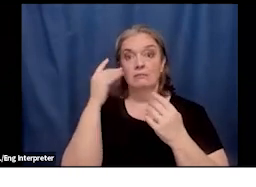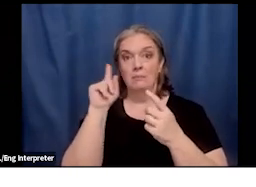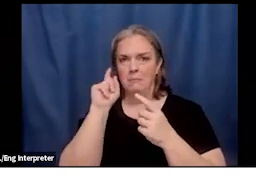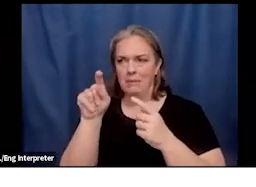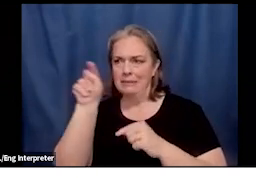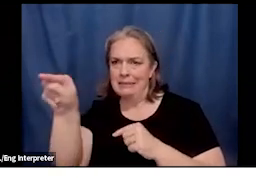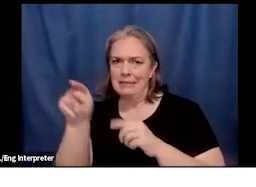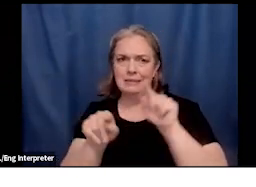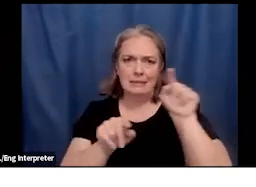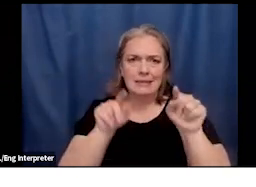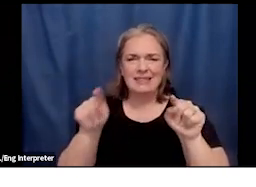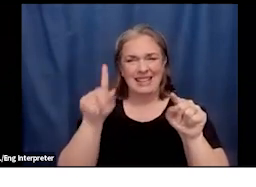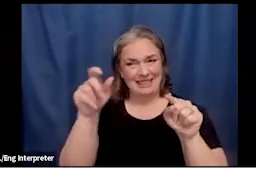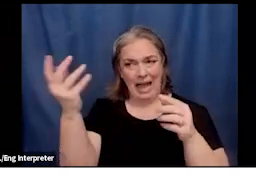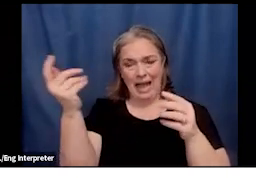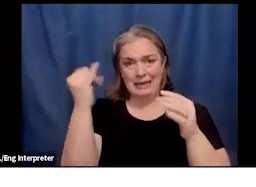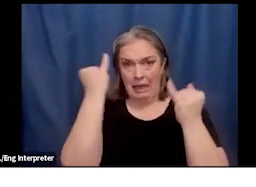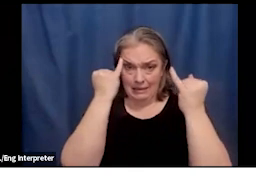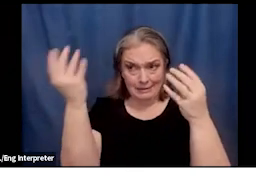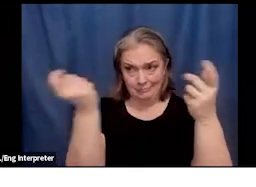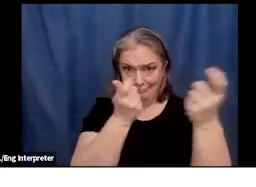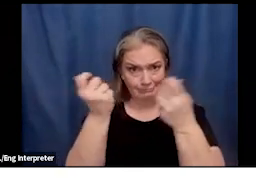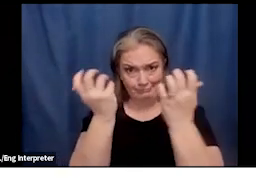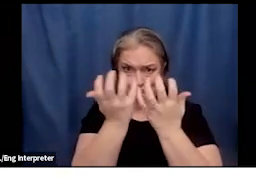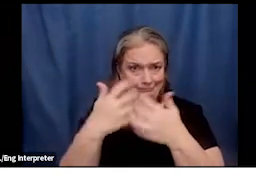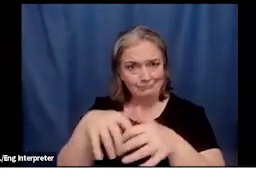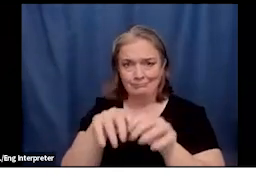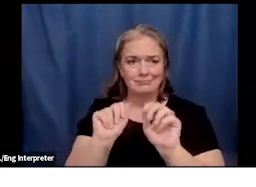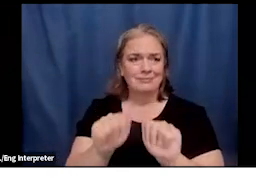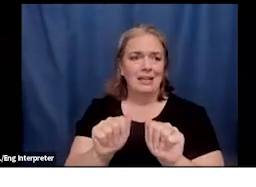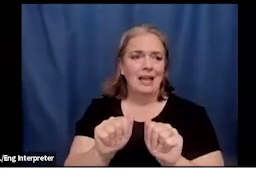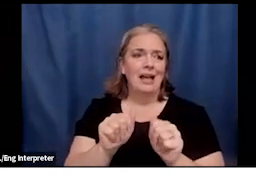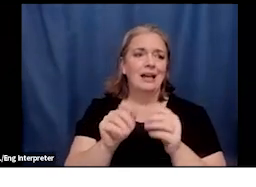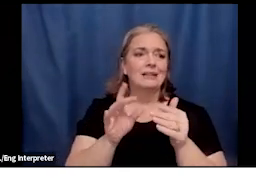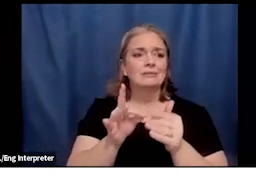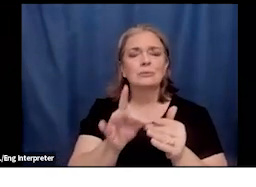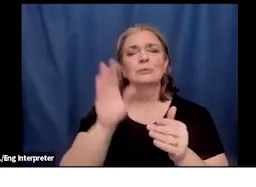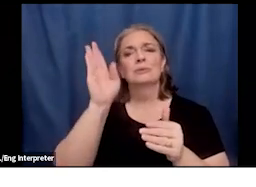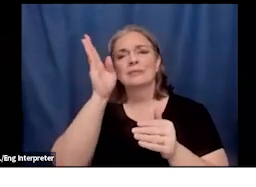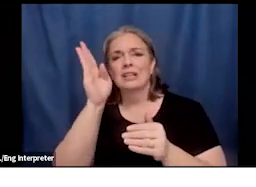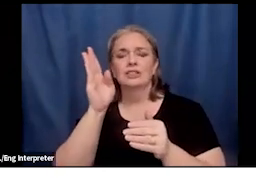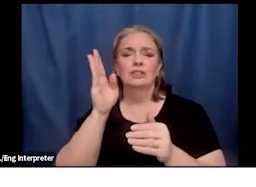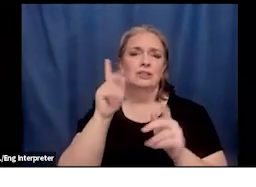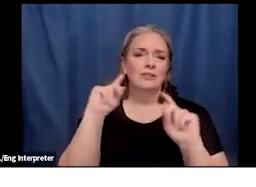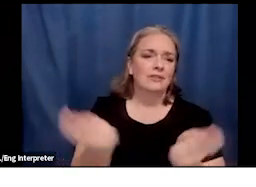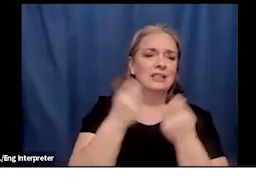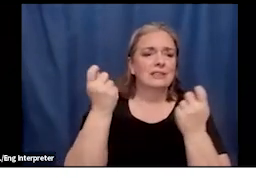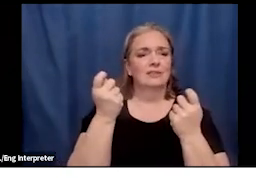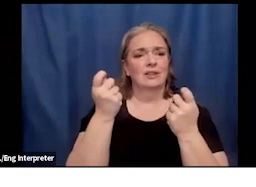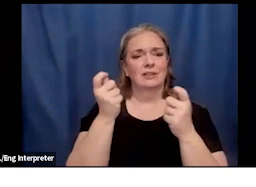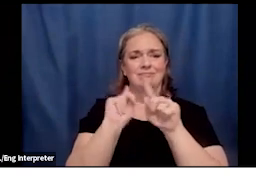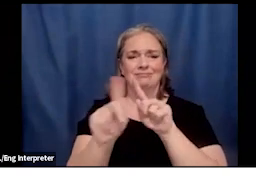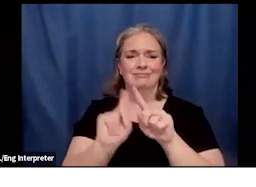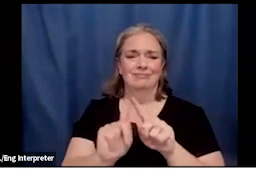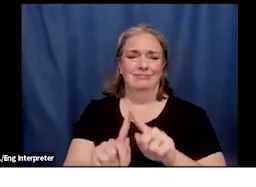like, presentations and lectures, guided tours, festivals, all these things in their many forms are eligible for